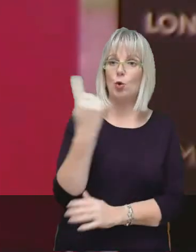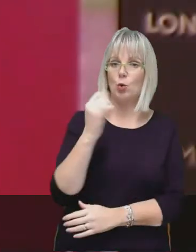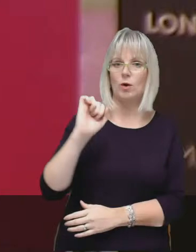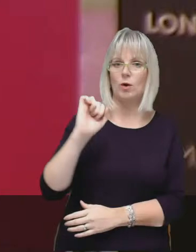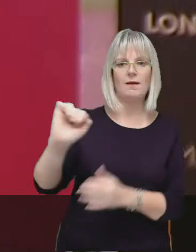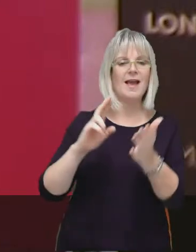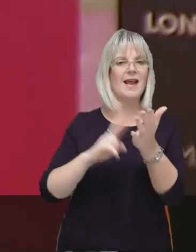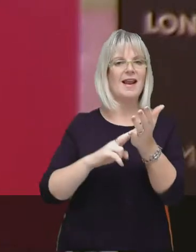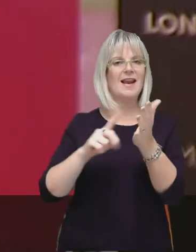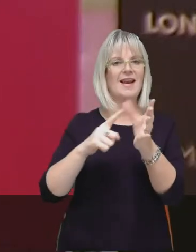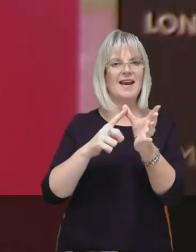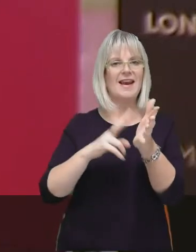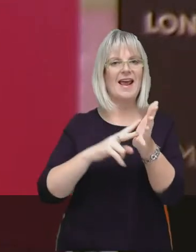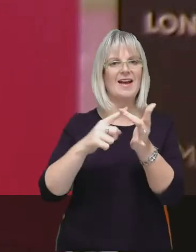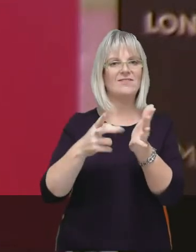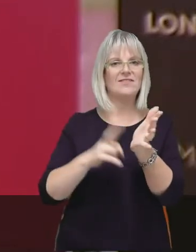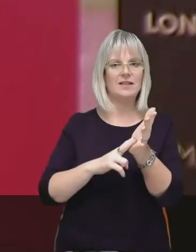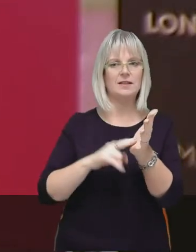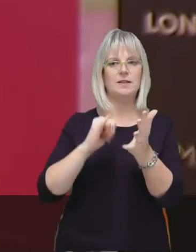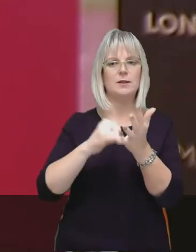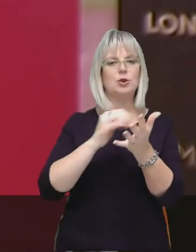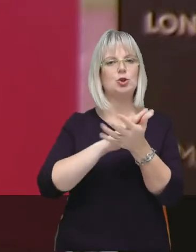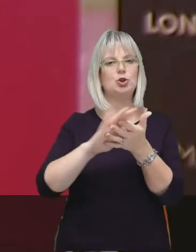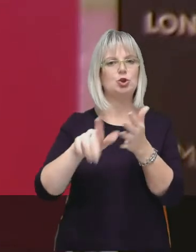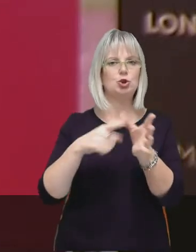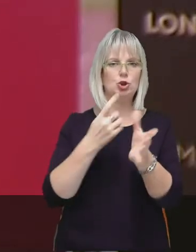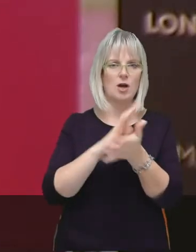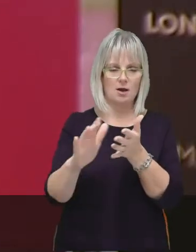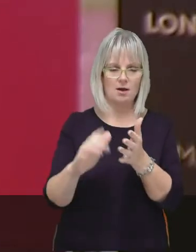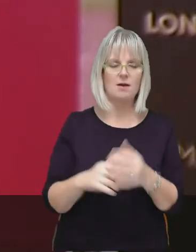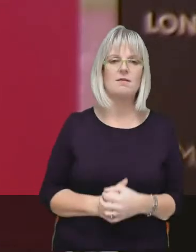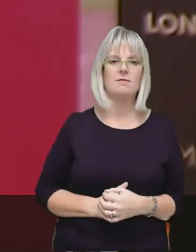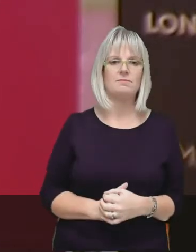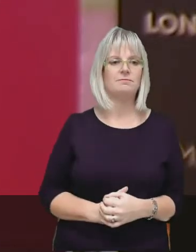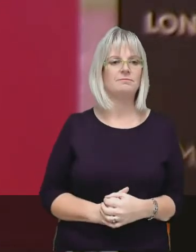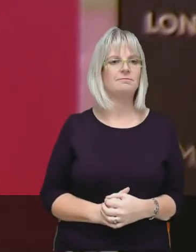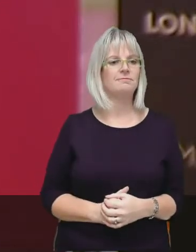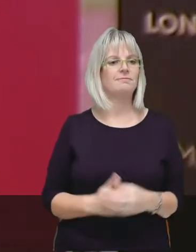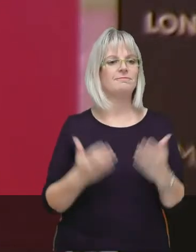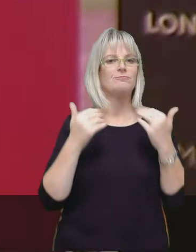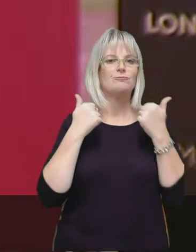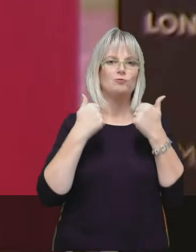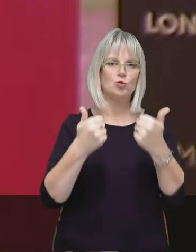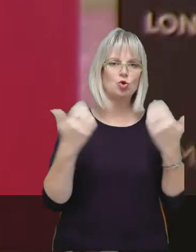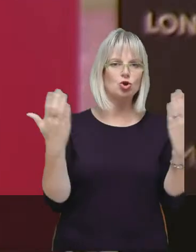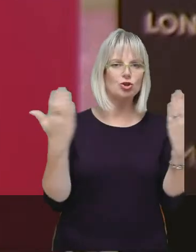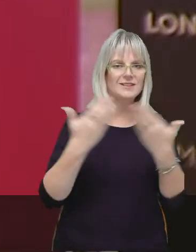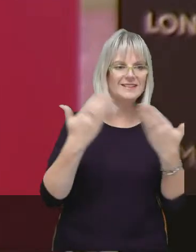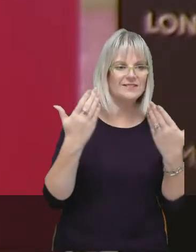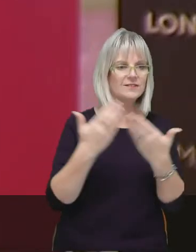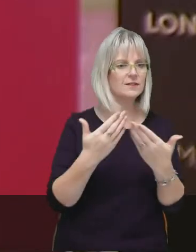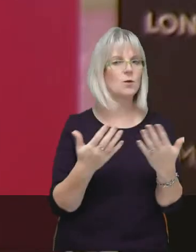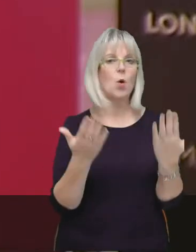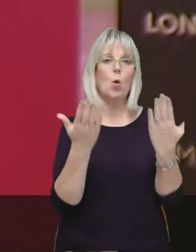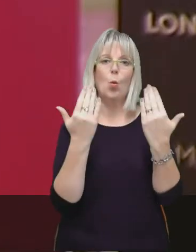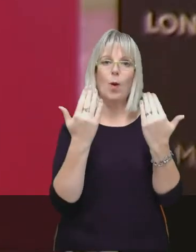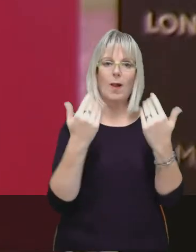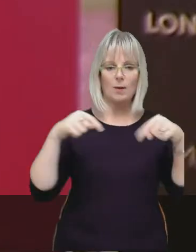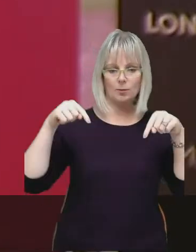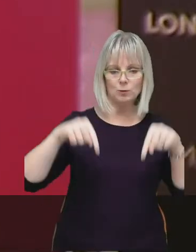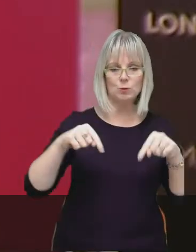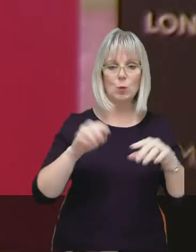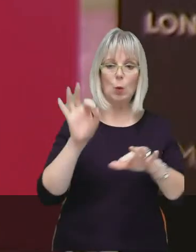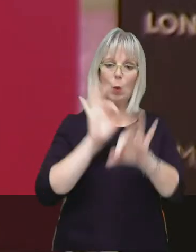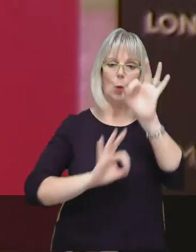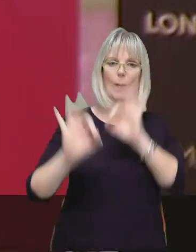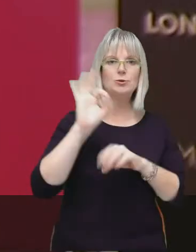Good evening and welcome to People's Question Time online. The Mayor and the London Assembly work to